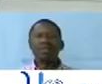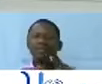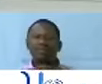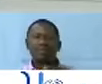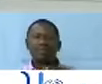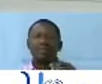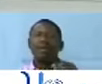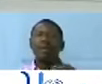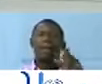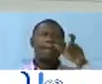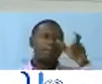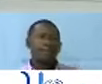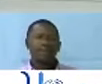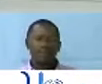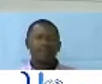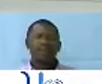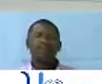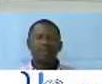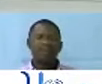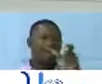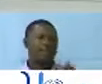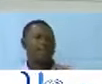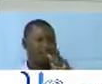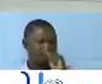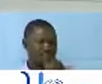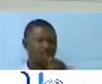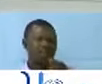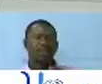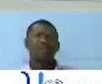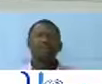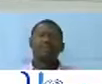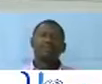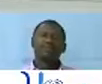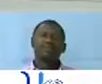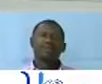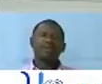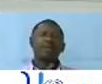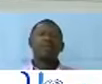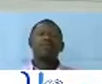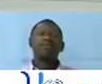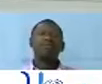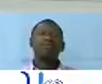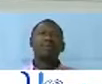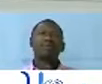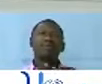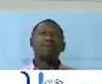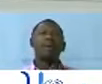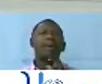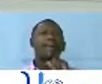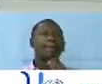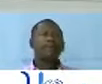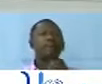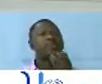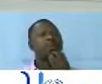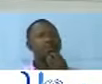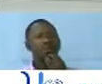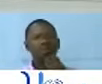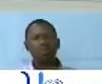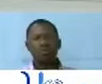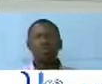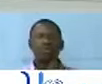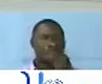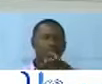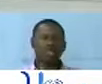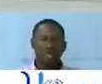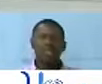ci wa APRC bakanam dessi. And Mr. Dabo was charged with murder. I mean Mr. Dabo na ci